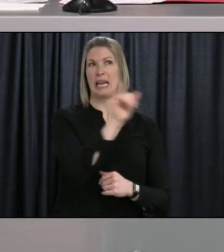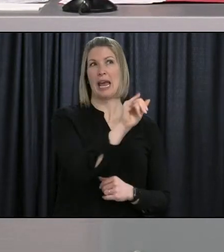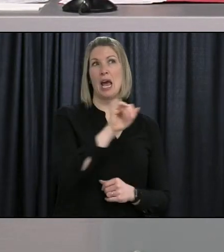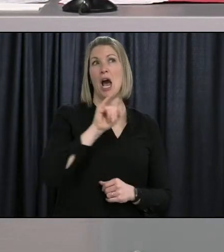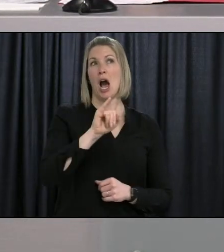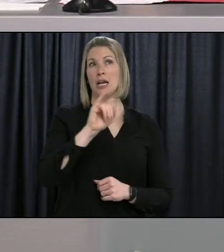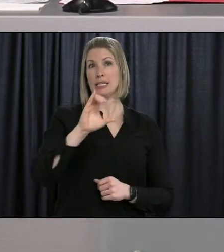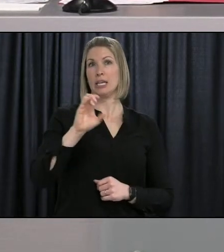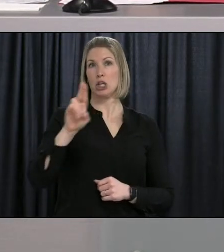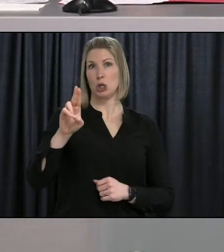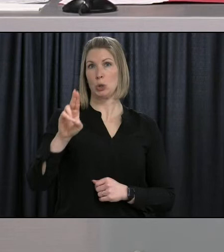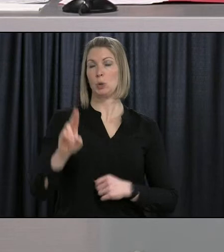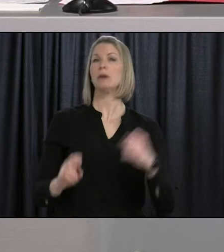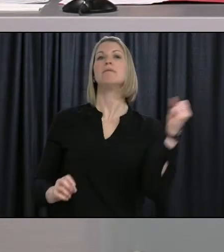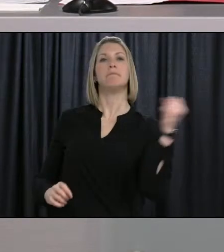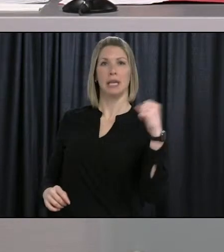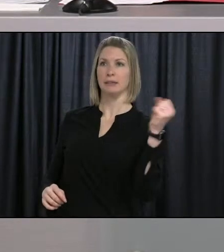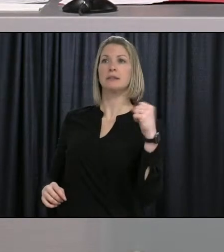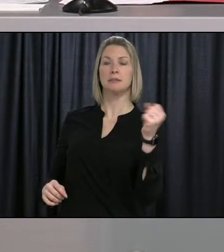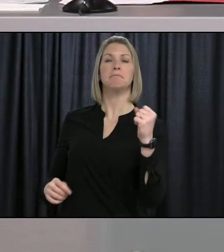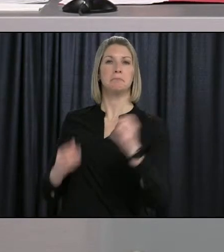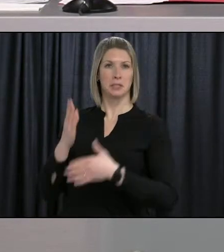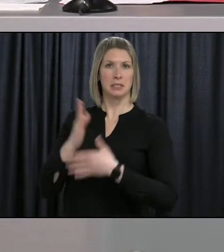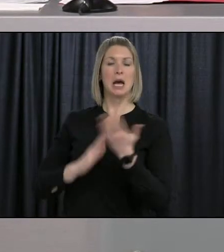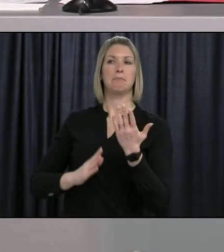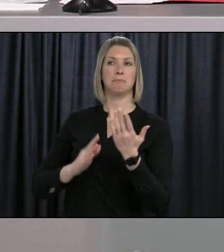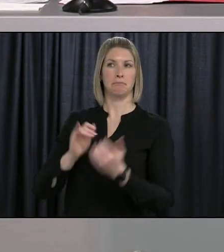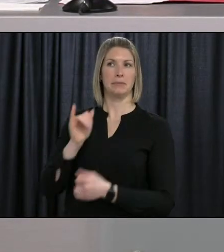Yes, there are hospitalizations in the ICU.